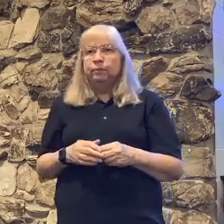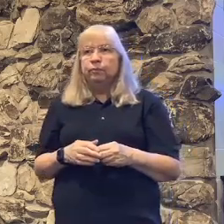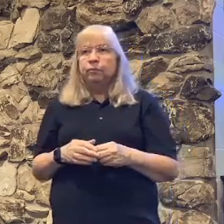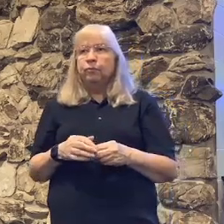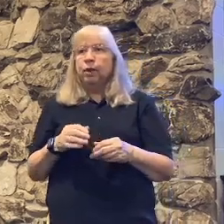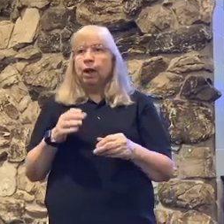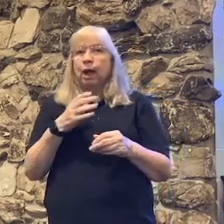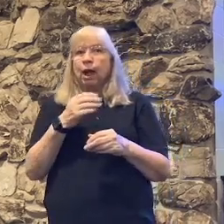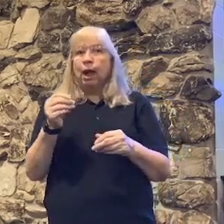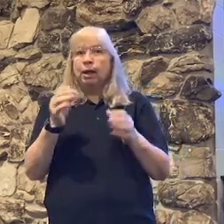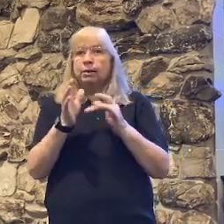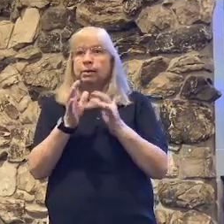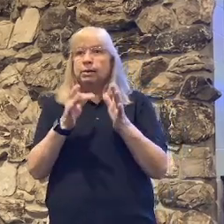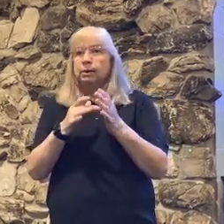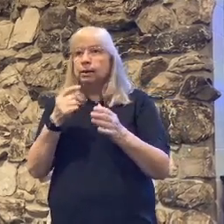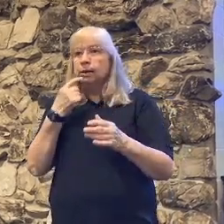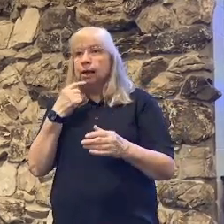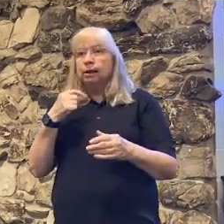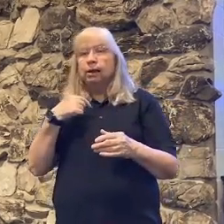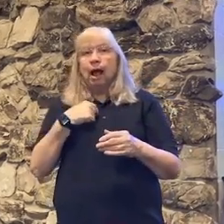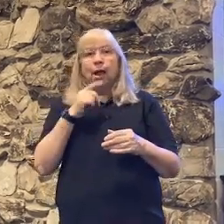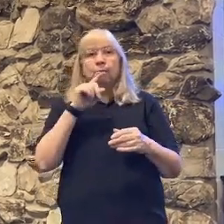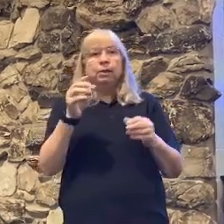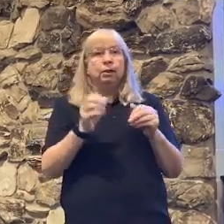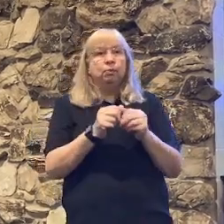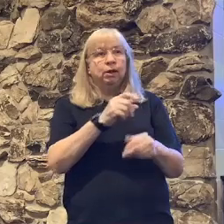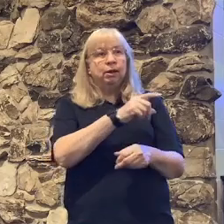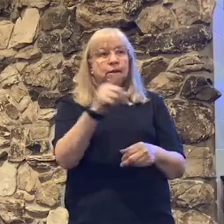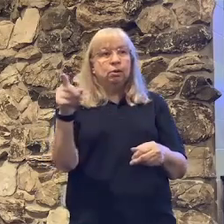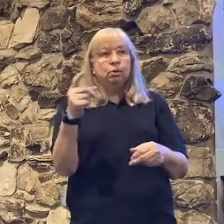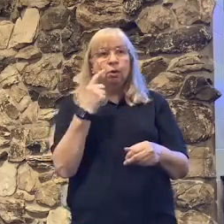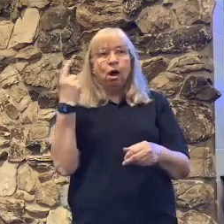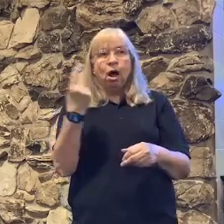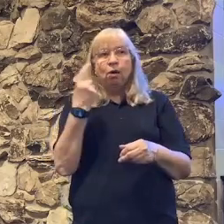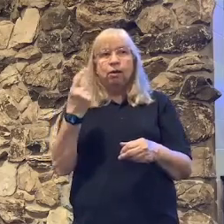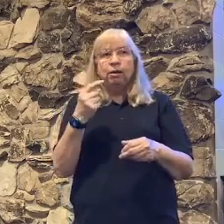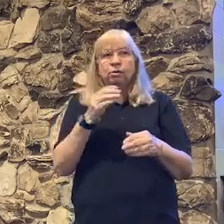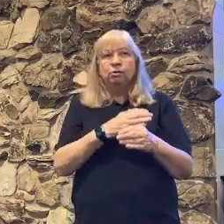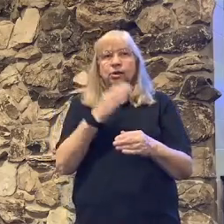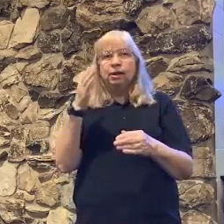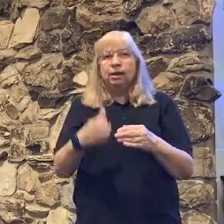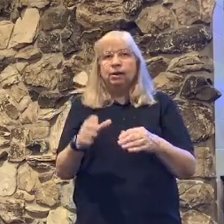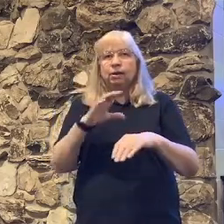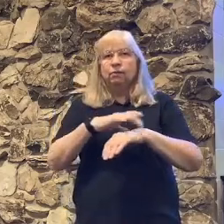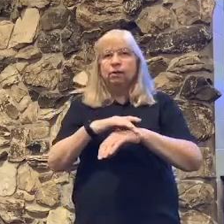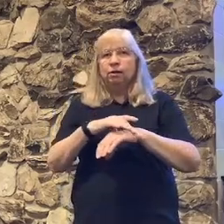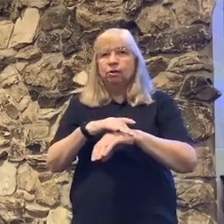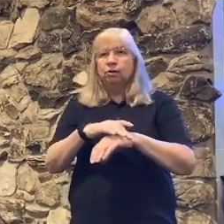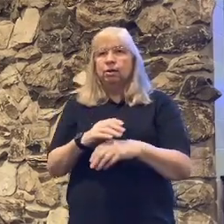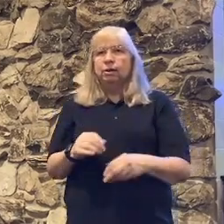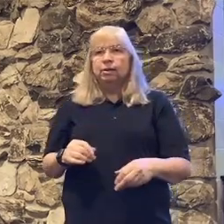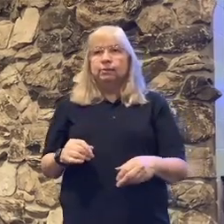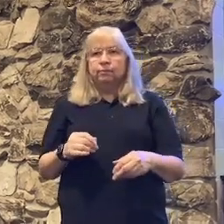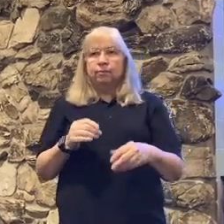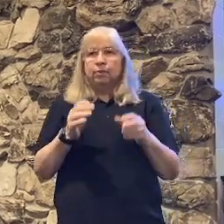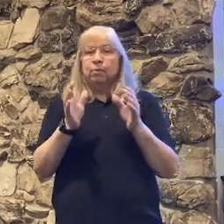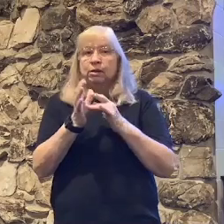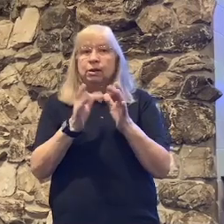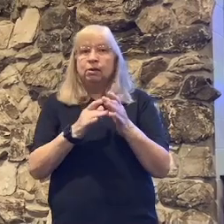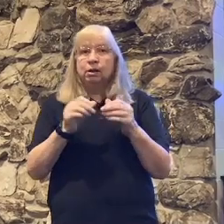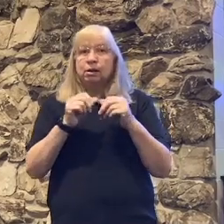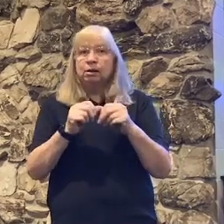And Jesus also says that I will be with you always to the end of the earth. So Jesus is still going to be